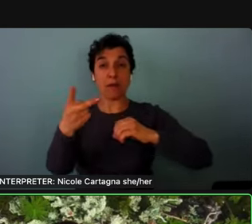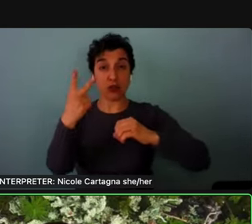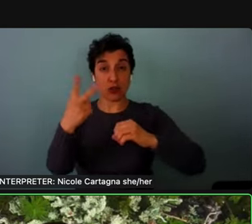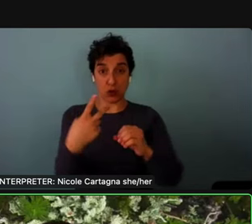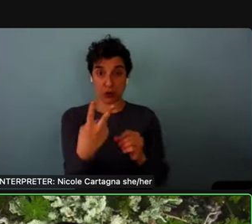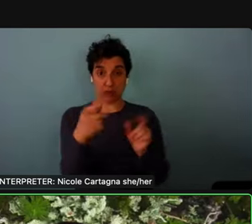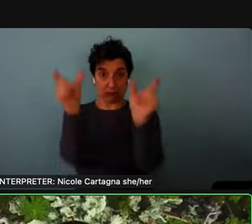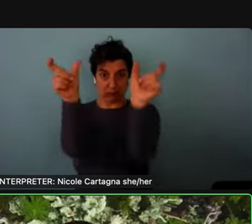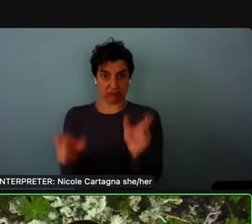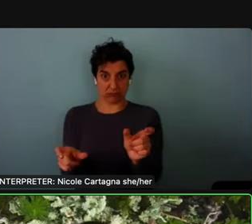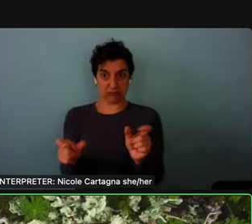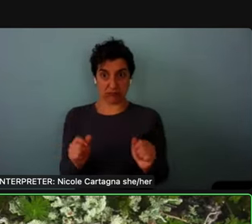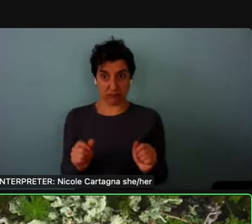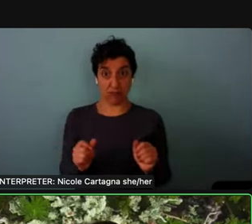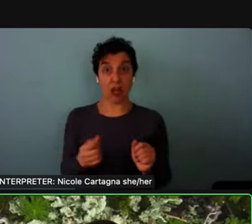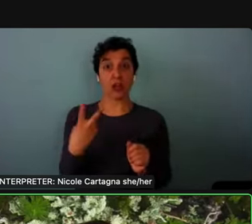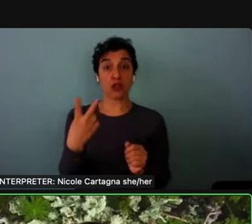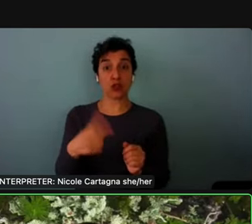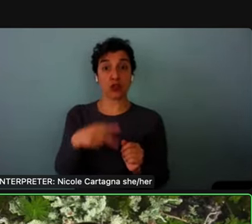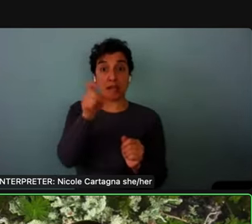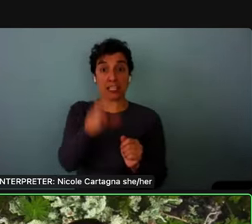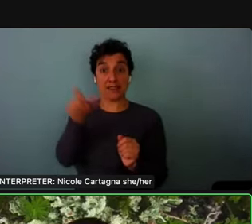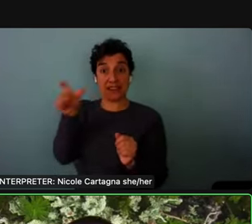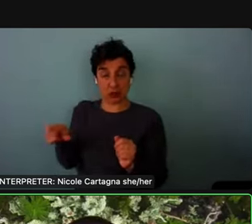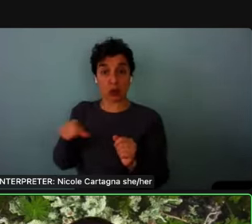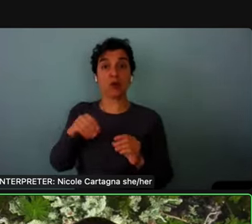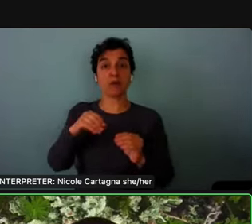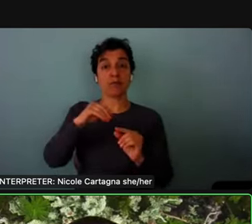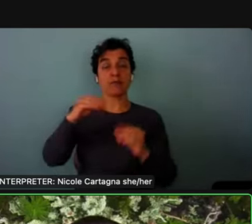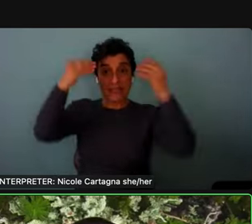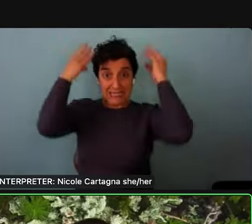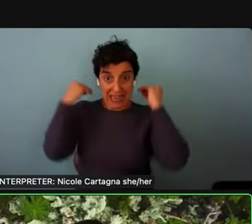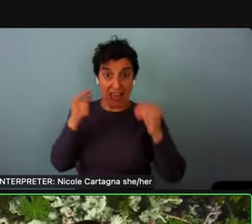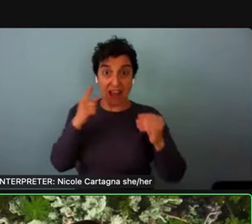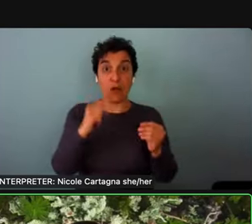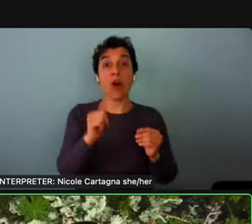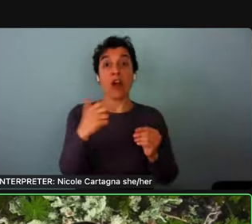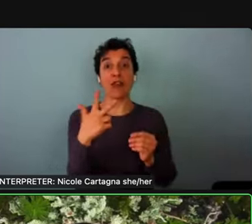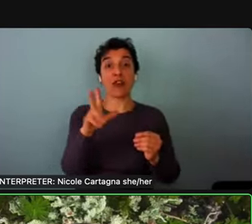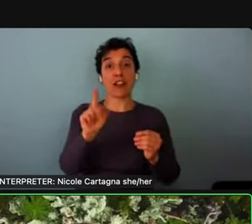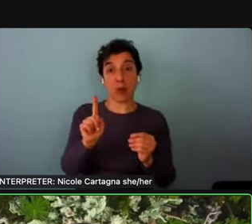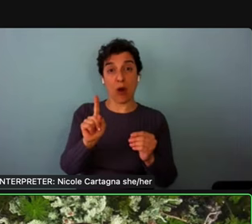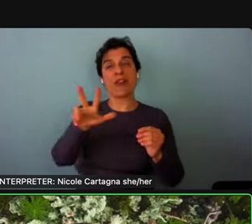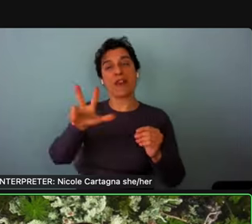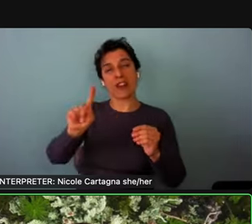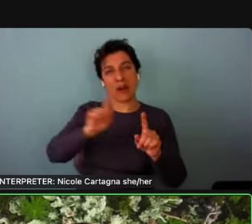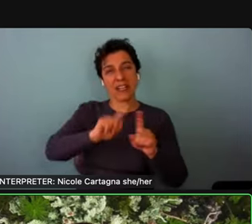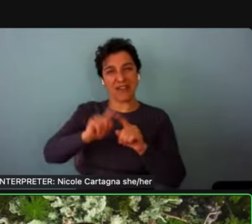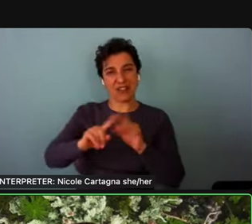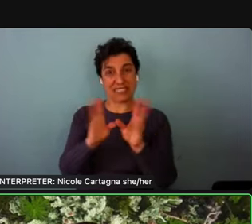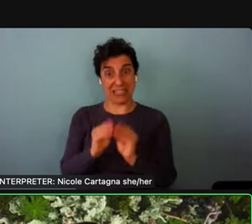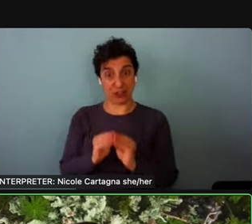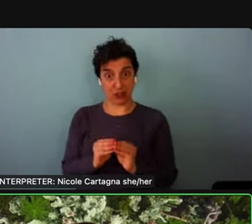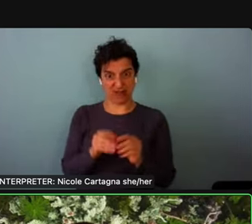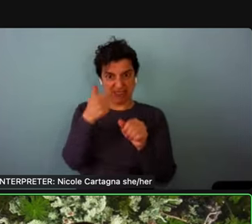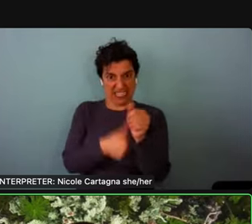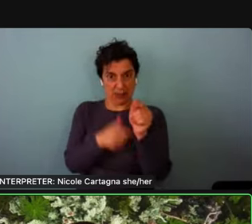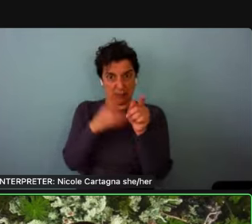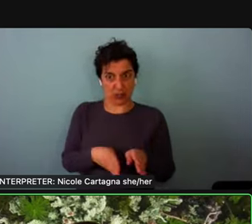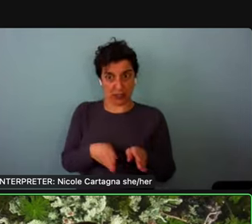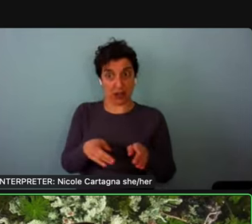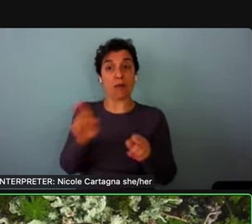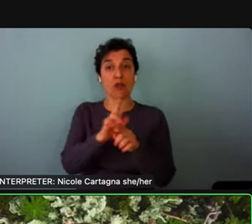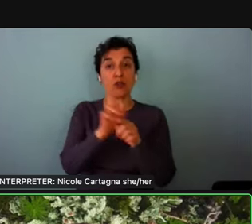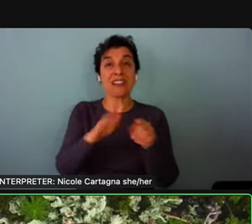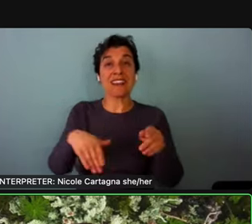these individuals have been scanned for 31 sessions each. I'm using a flat map representation